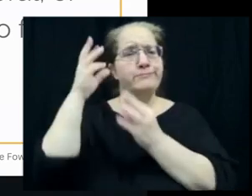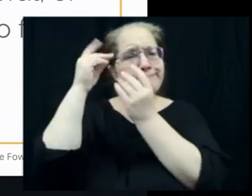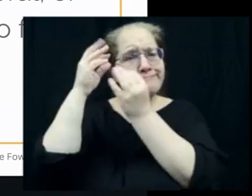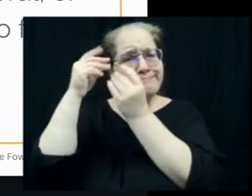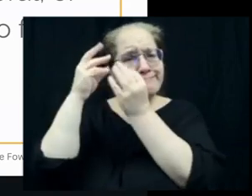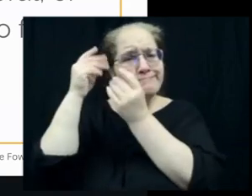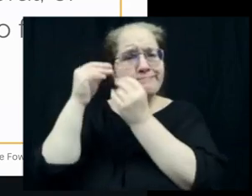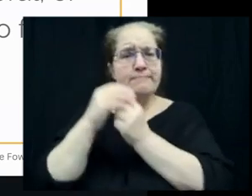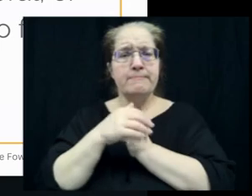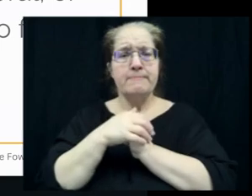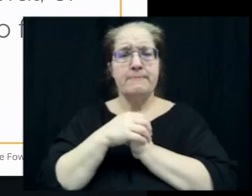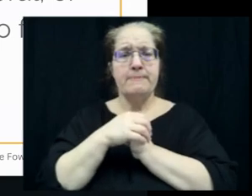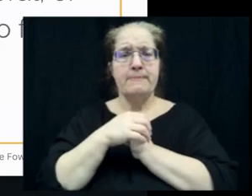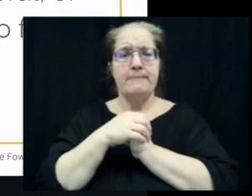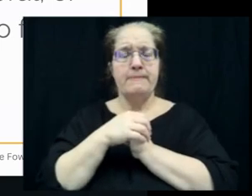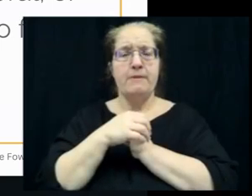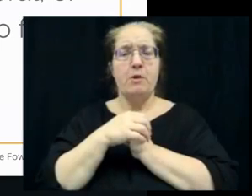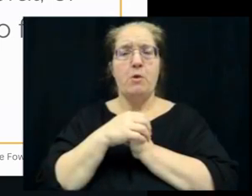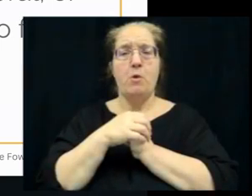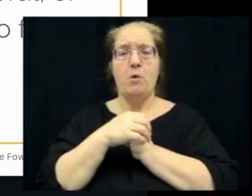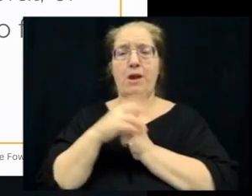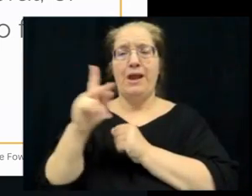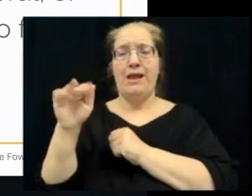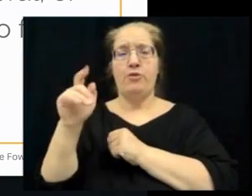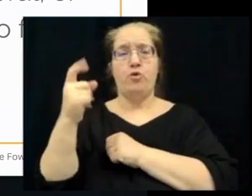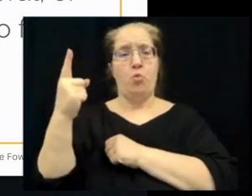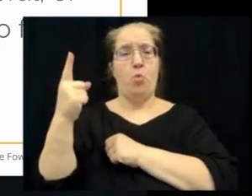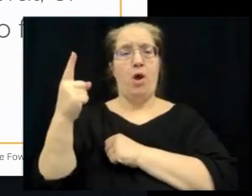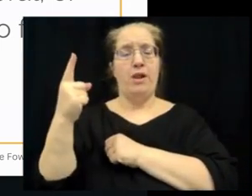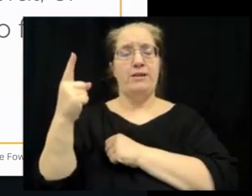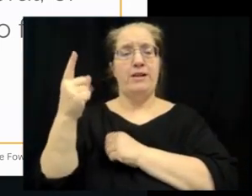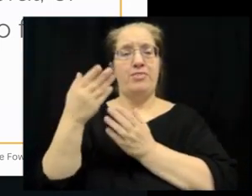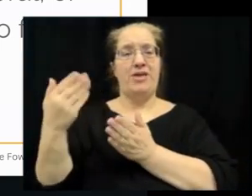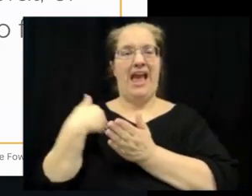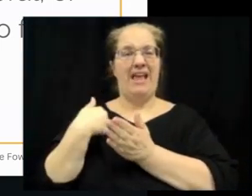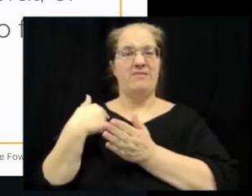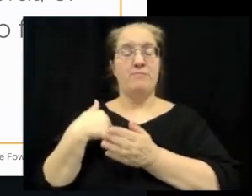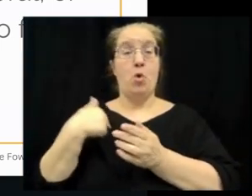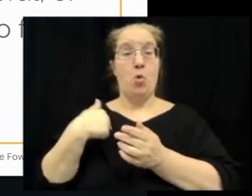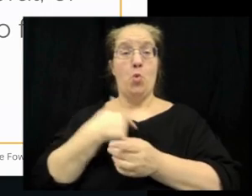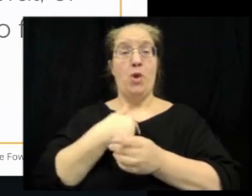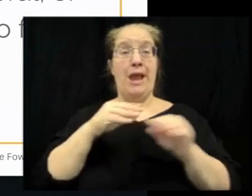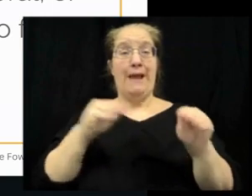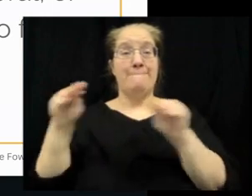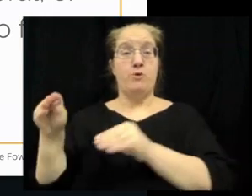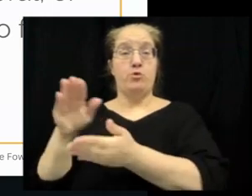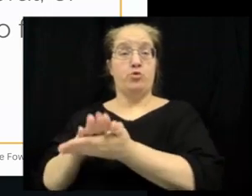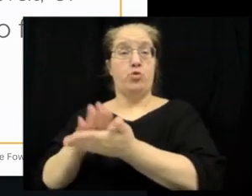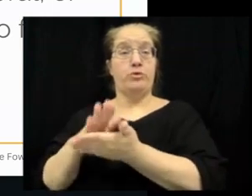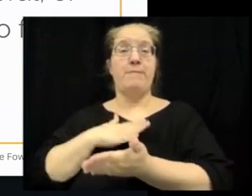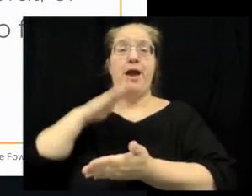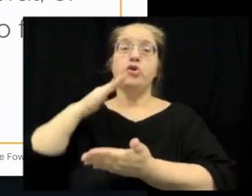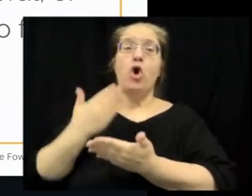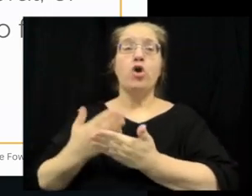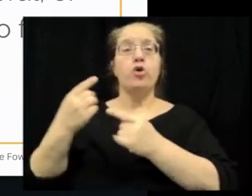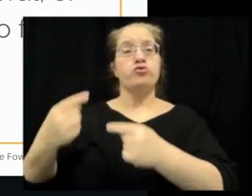bit, one reflection I had as a parent was we had moved schools, and my daughter had always struggled in